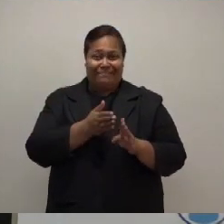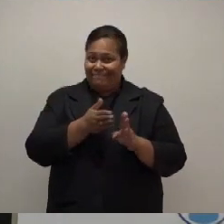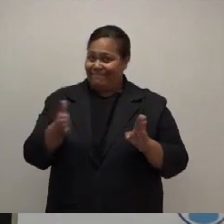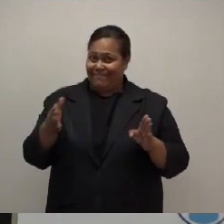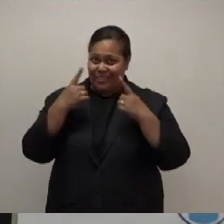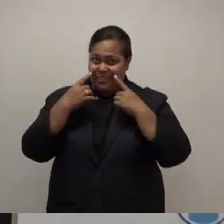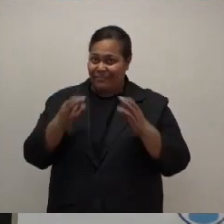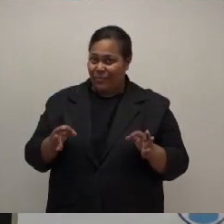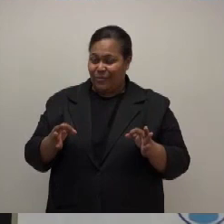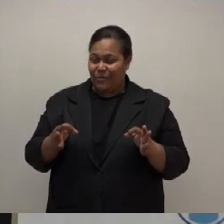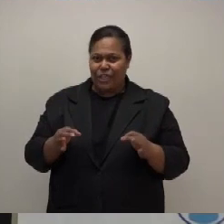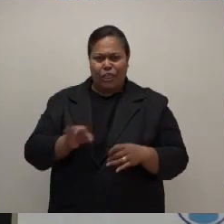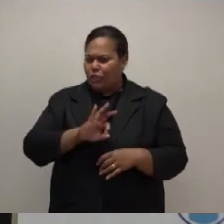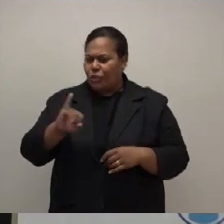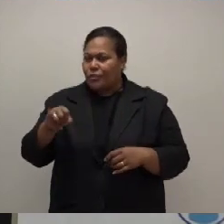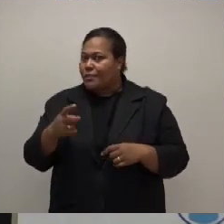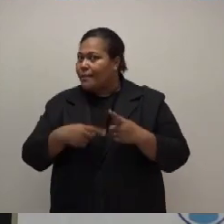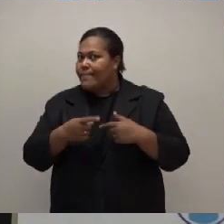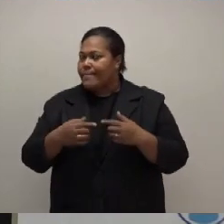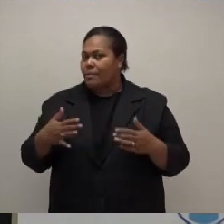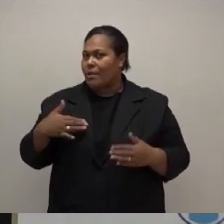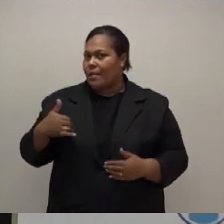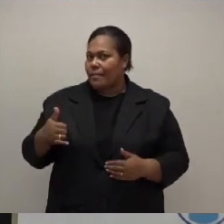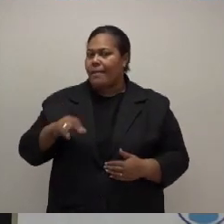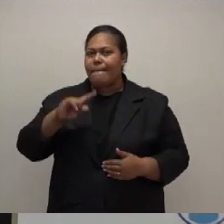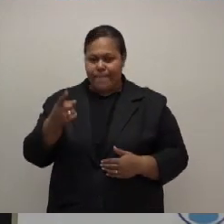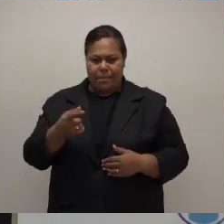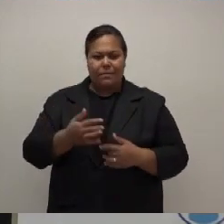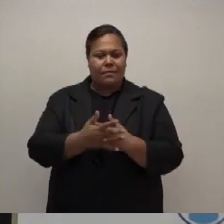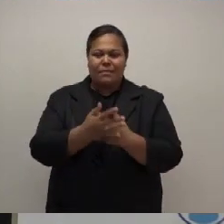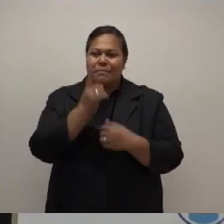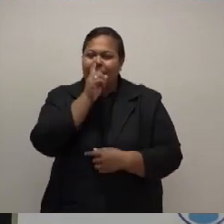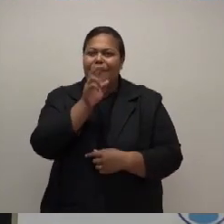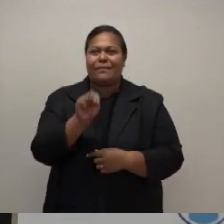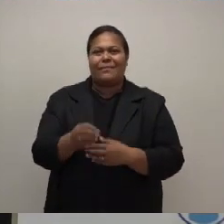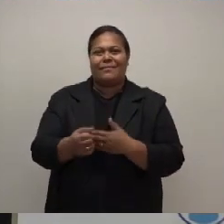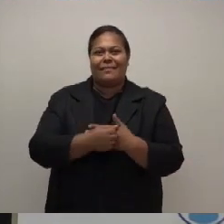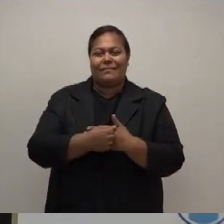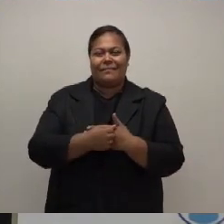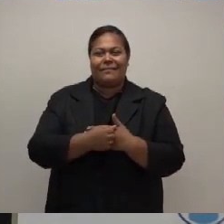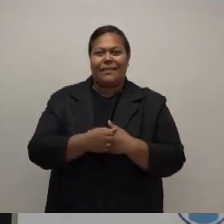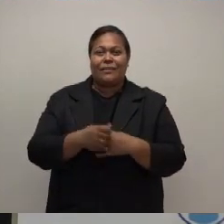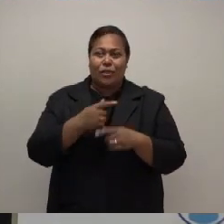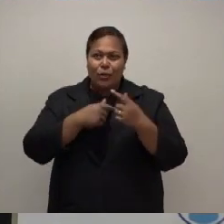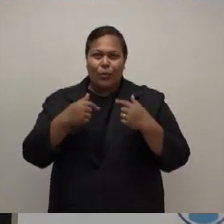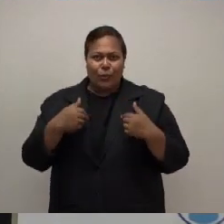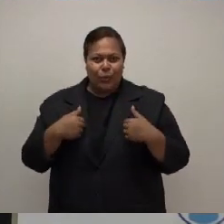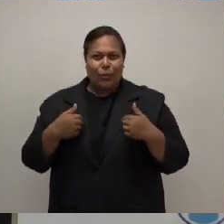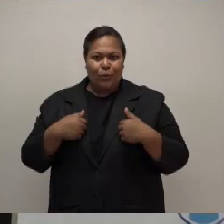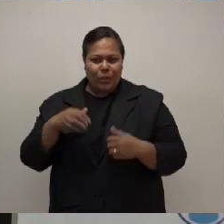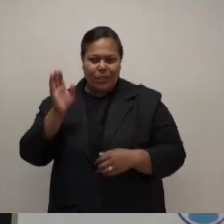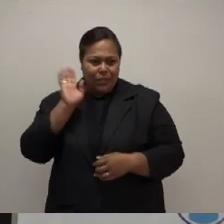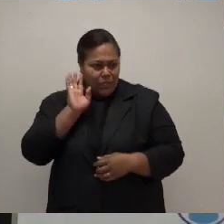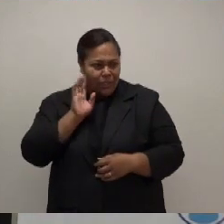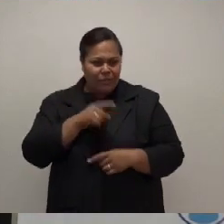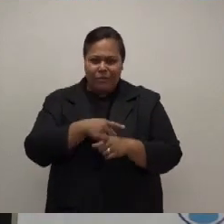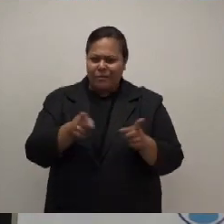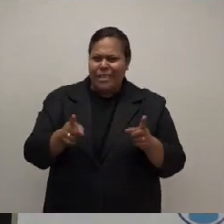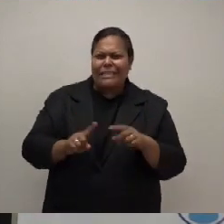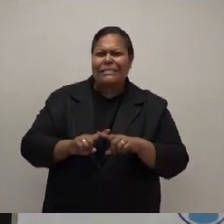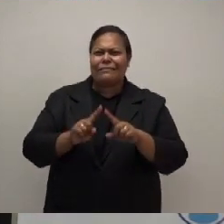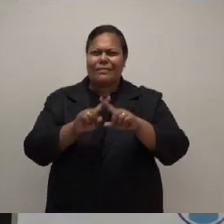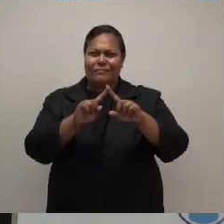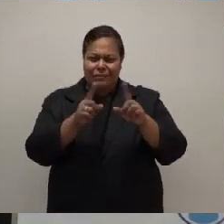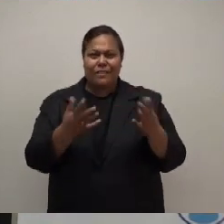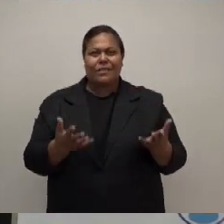a matter of health, but a matter of public well-being. We've heard from countless Fijians asking that the